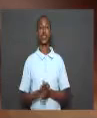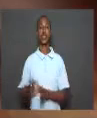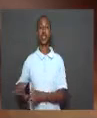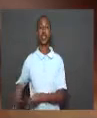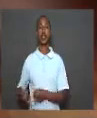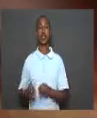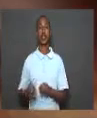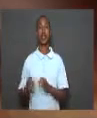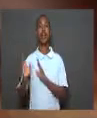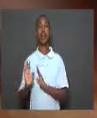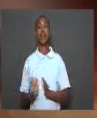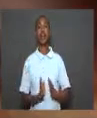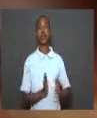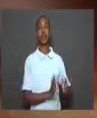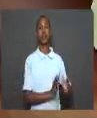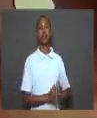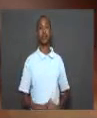Students, let's get ready.